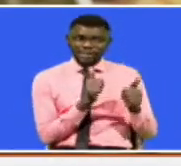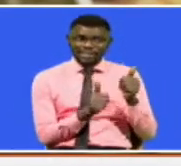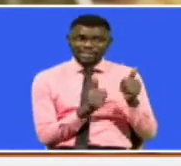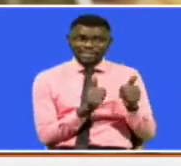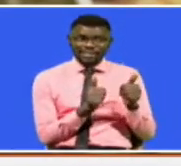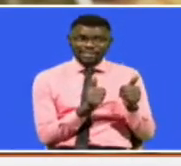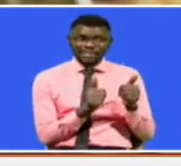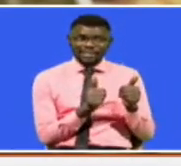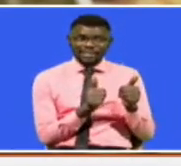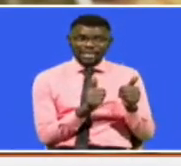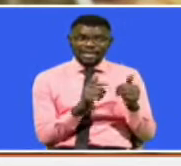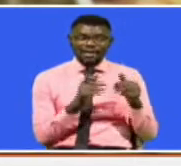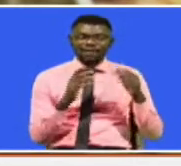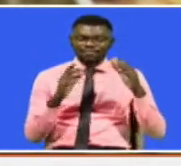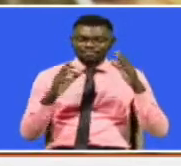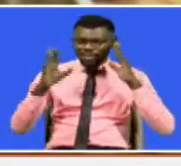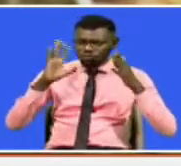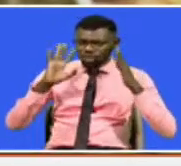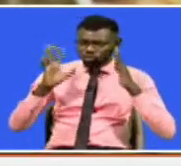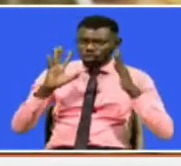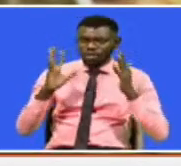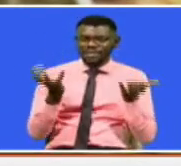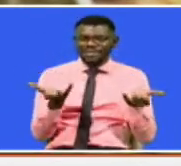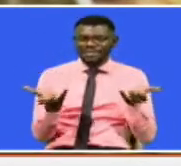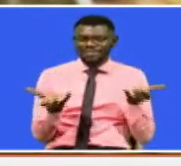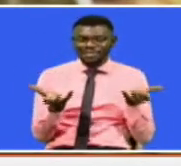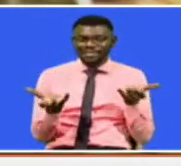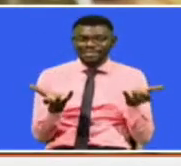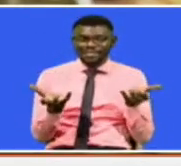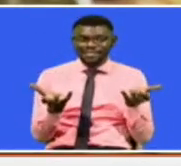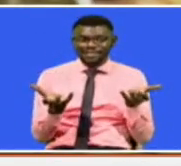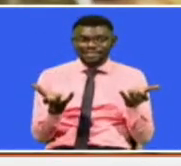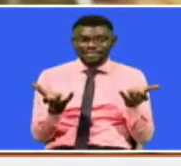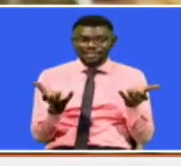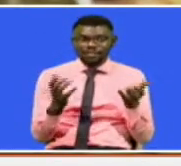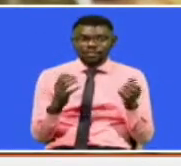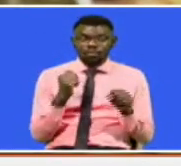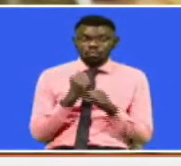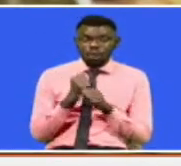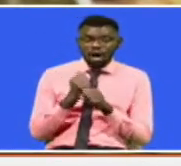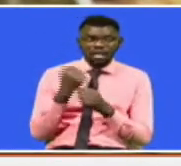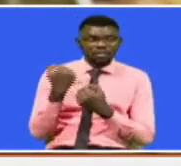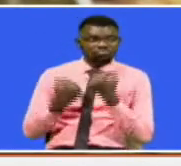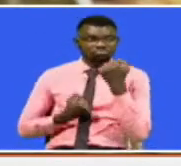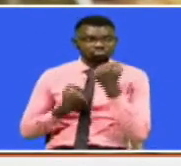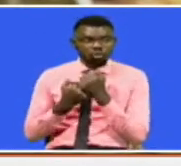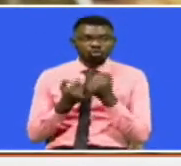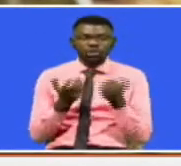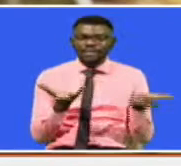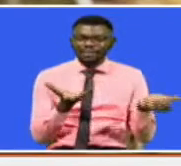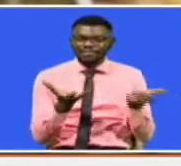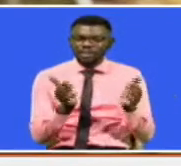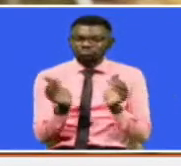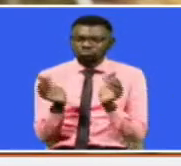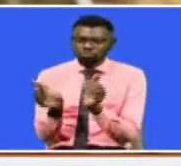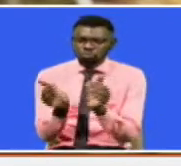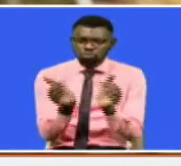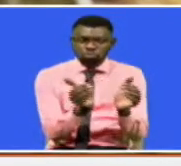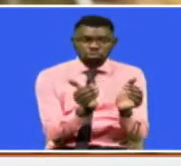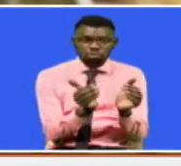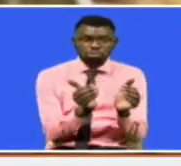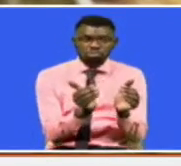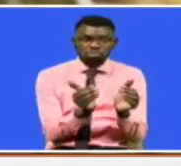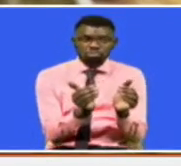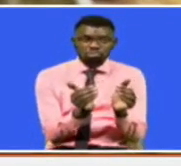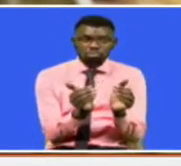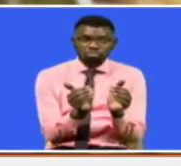enterprise innovation and enterprise support that was supporting small businesses,